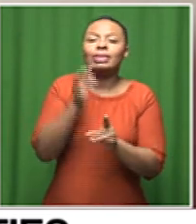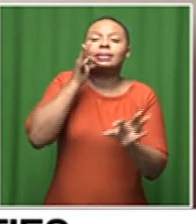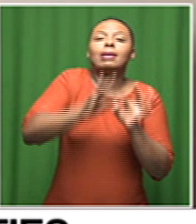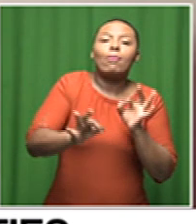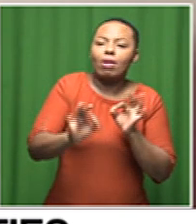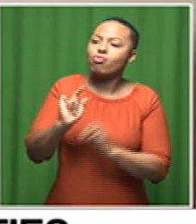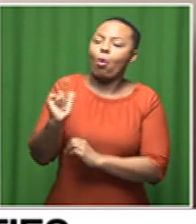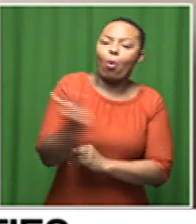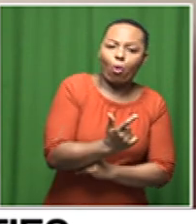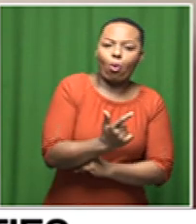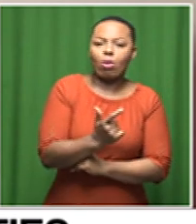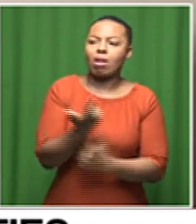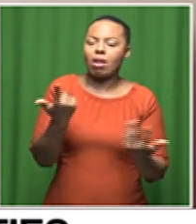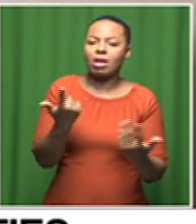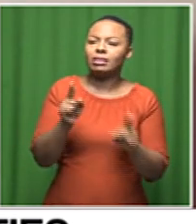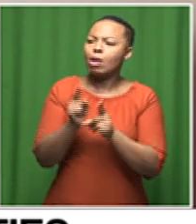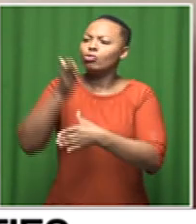that doesn't have to be